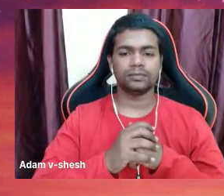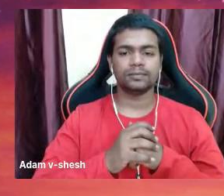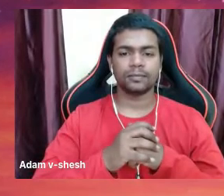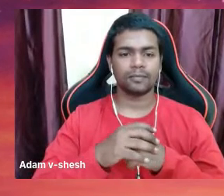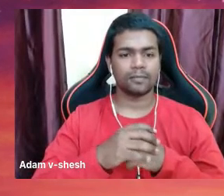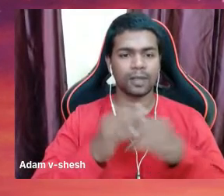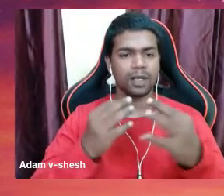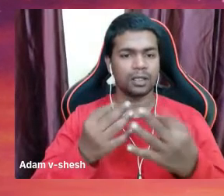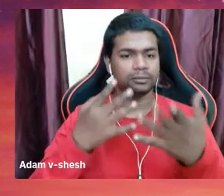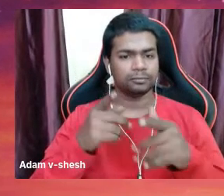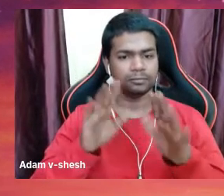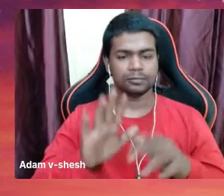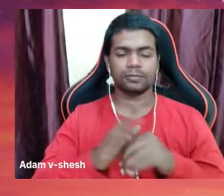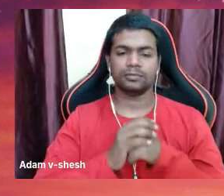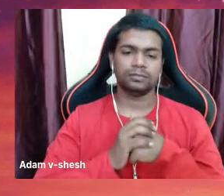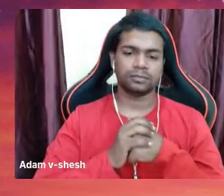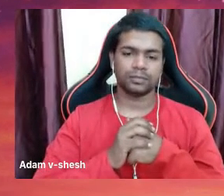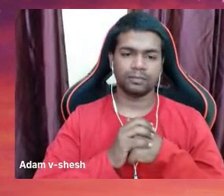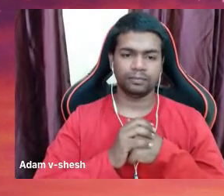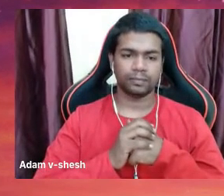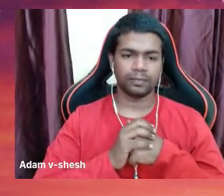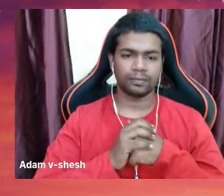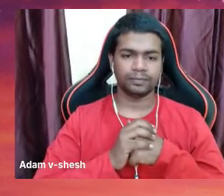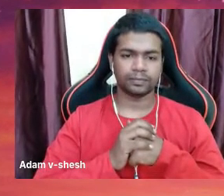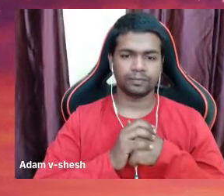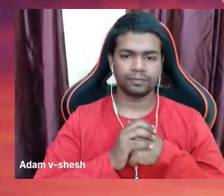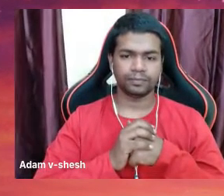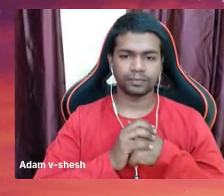expertise. Yeah, so I look.